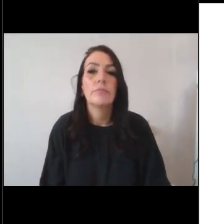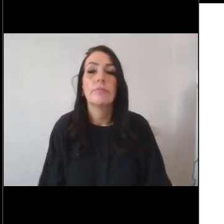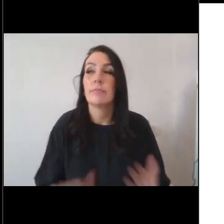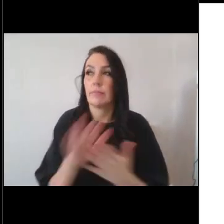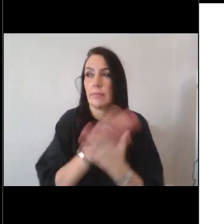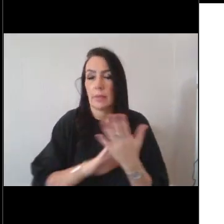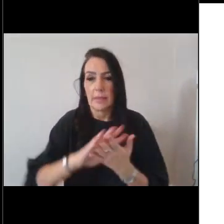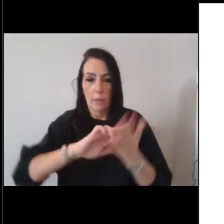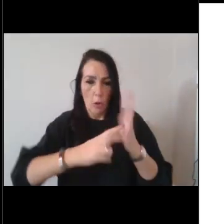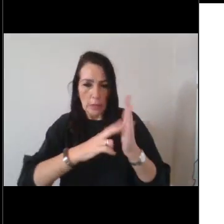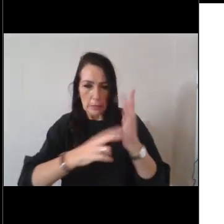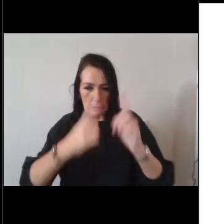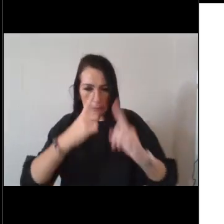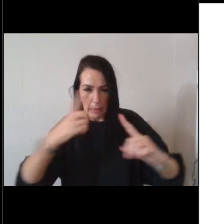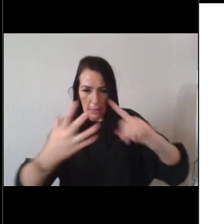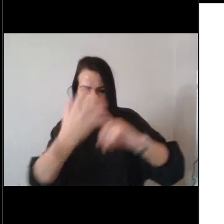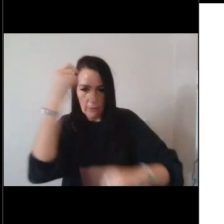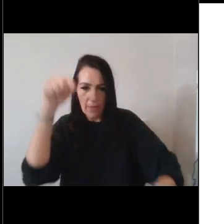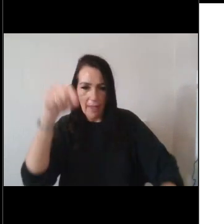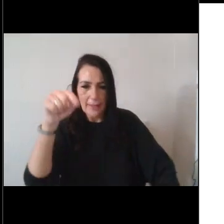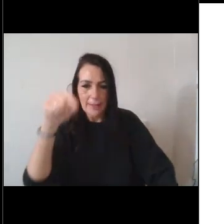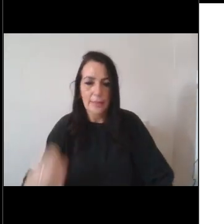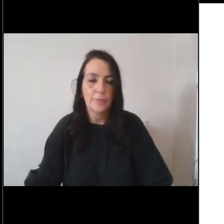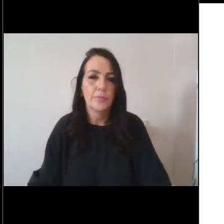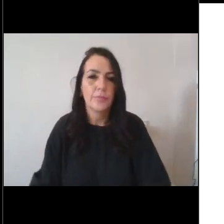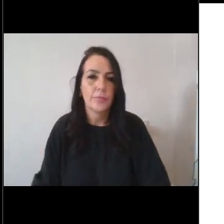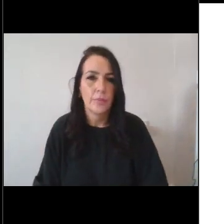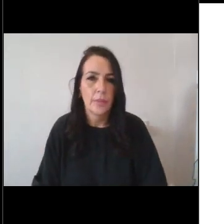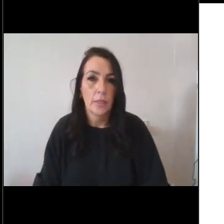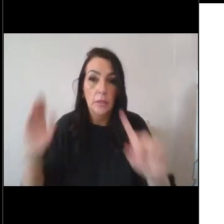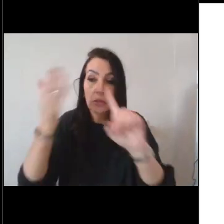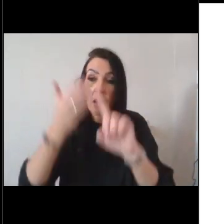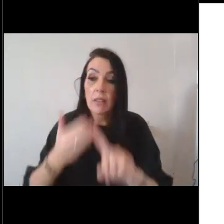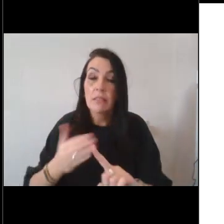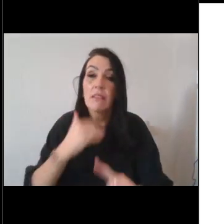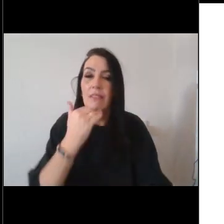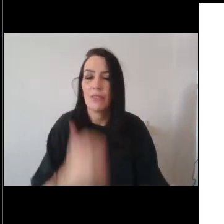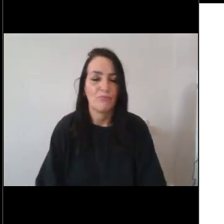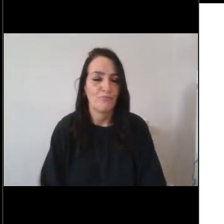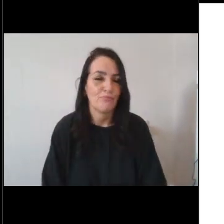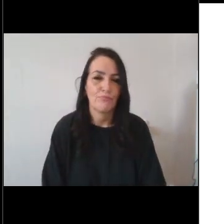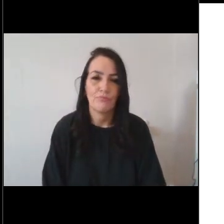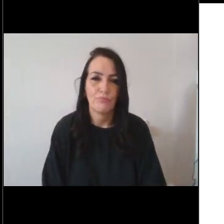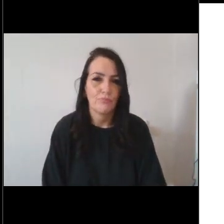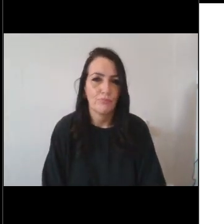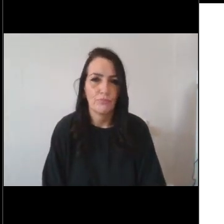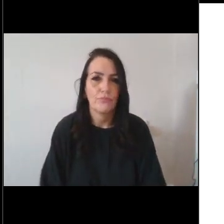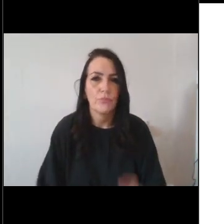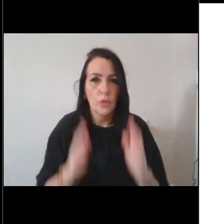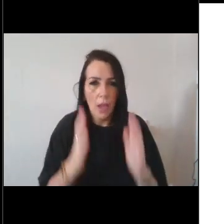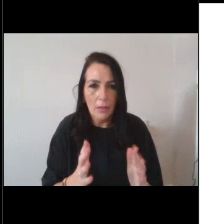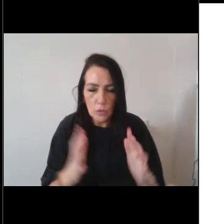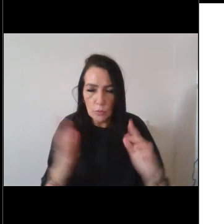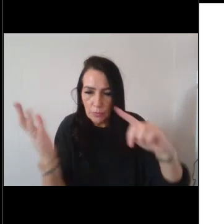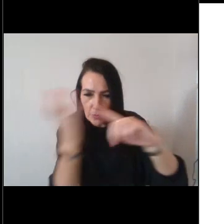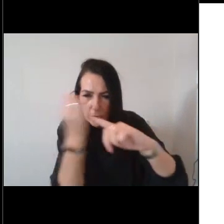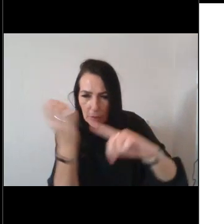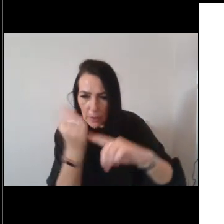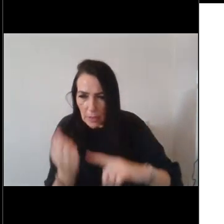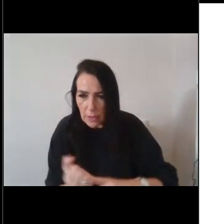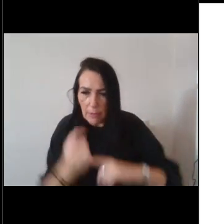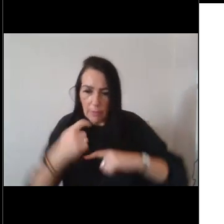work towards. But just setting the targets isn't enough. It's important to make sure that you work towards meeting them and sticking with